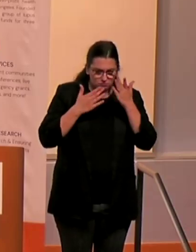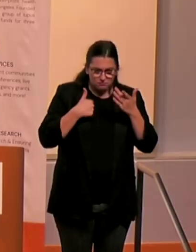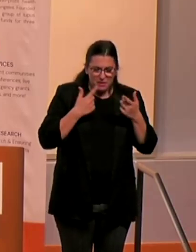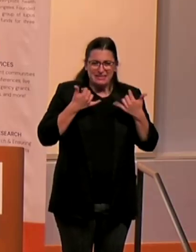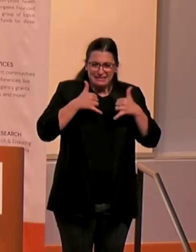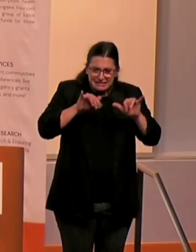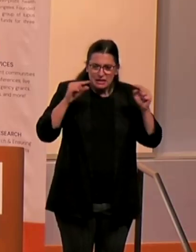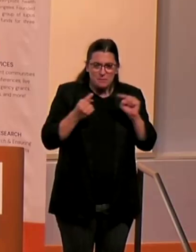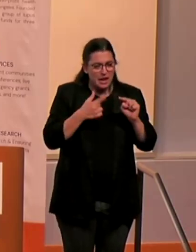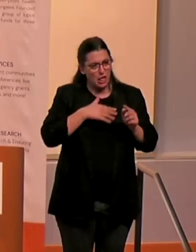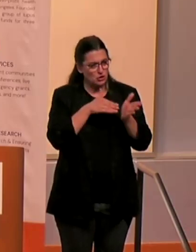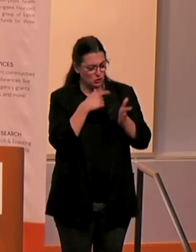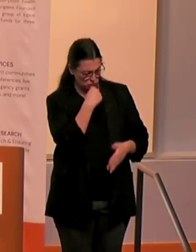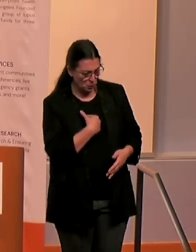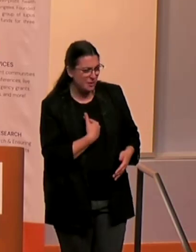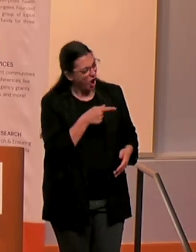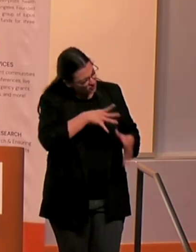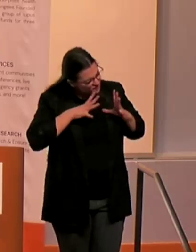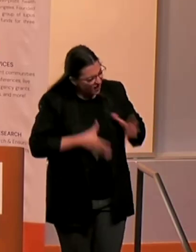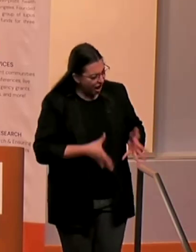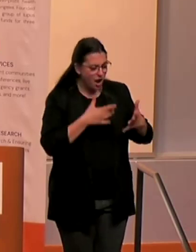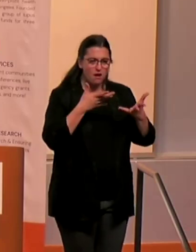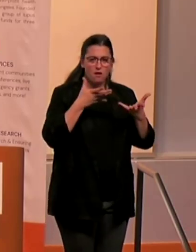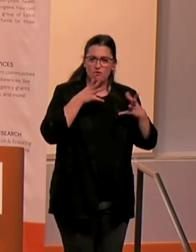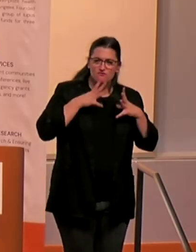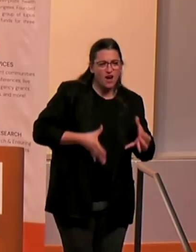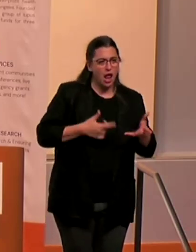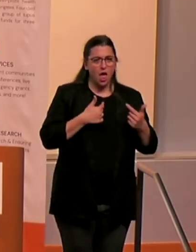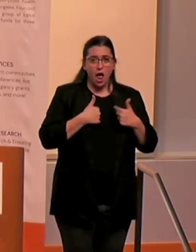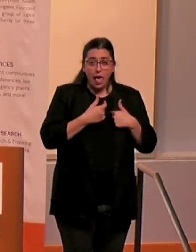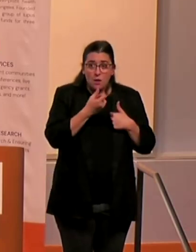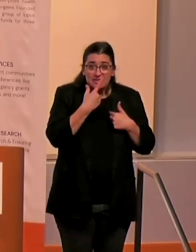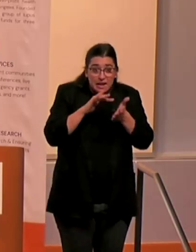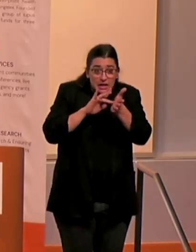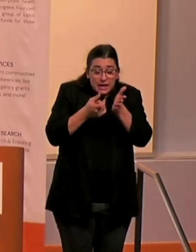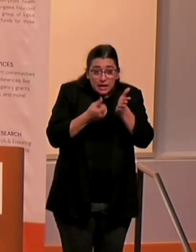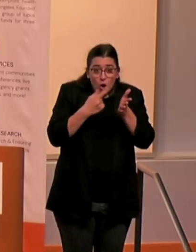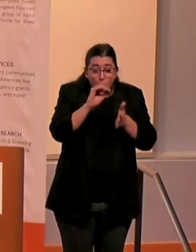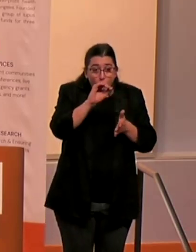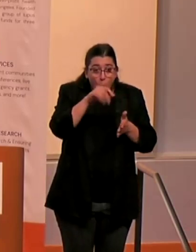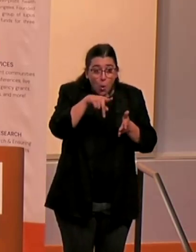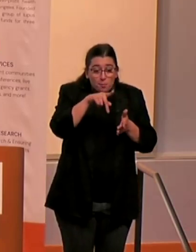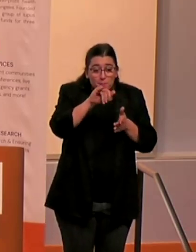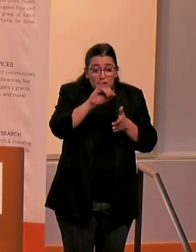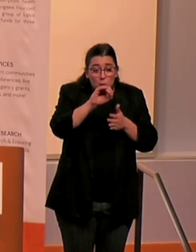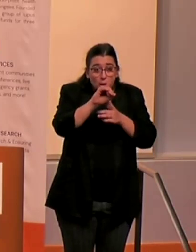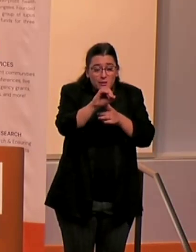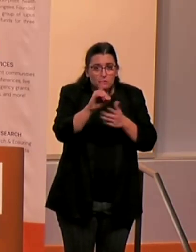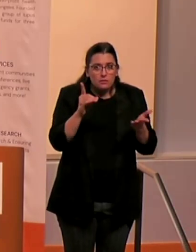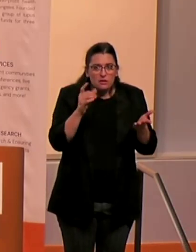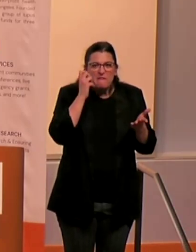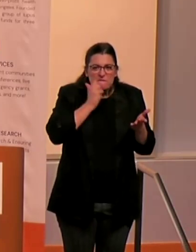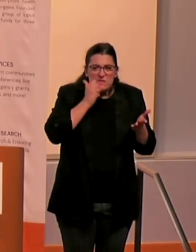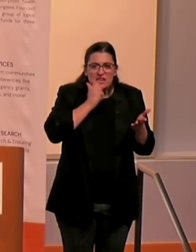under control. You're fine." And I was taking an opioid almost every day because that's how bad the pain was. And they